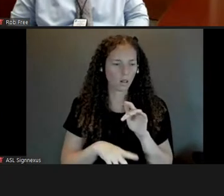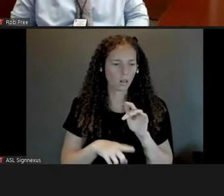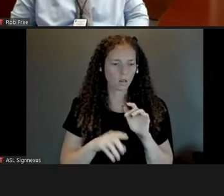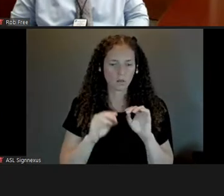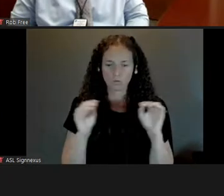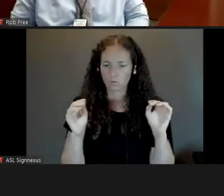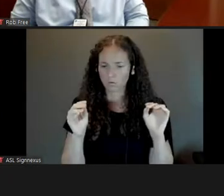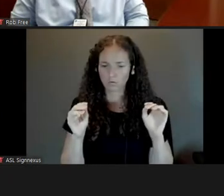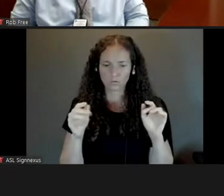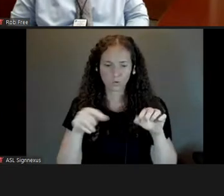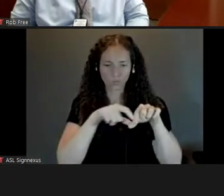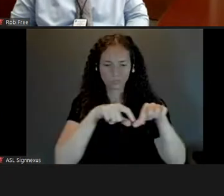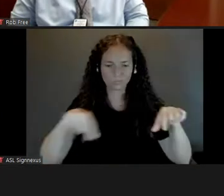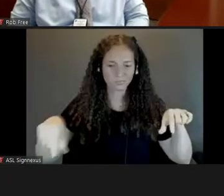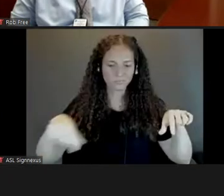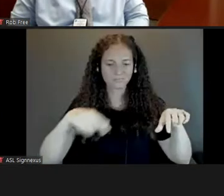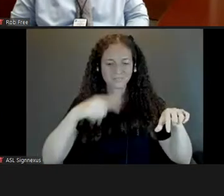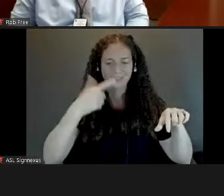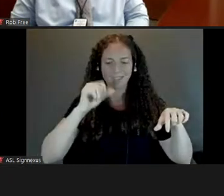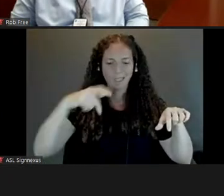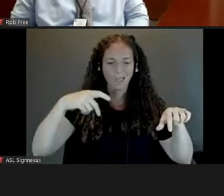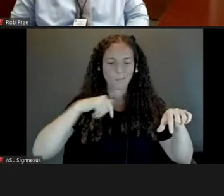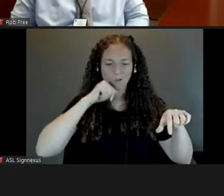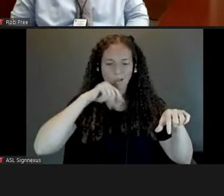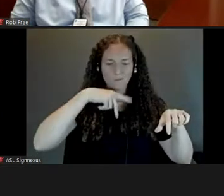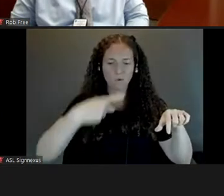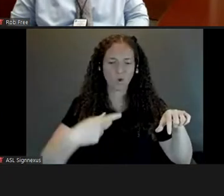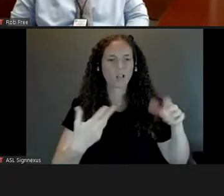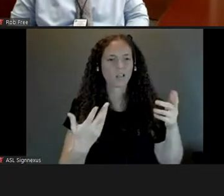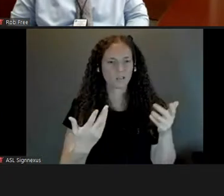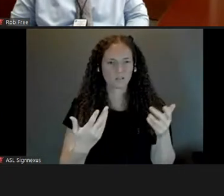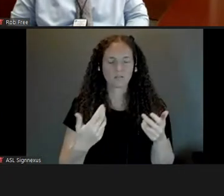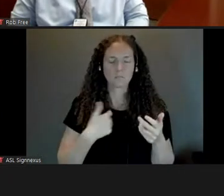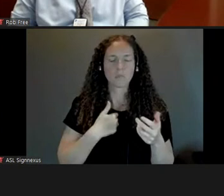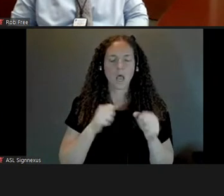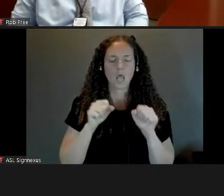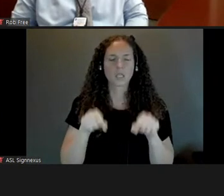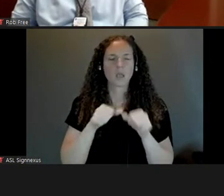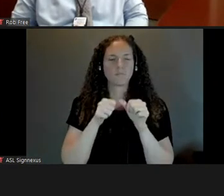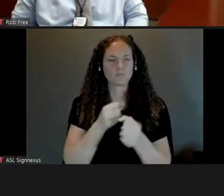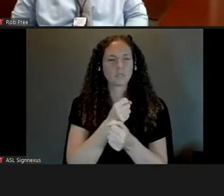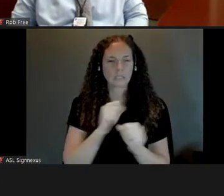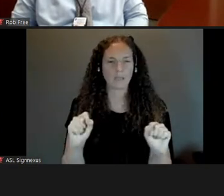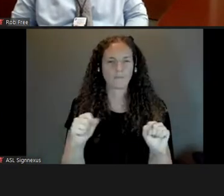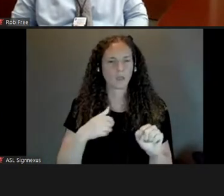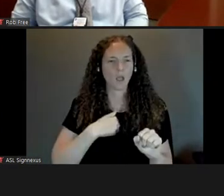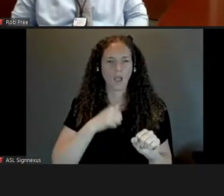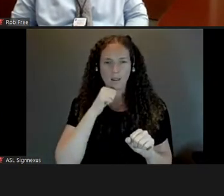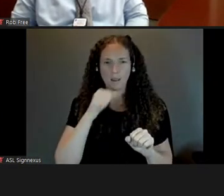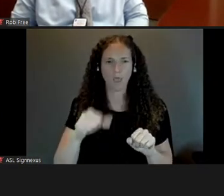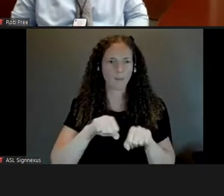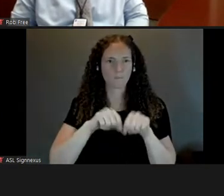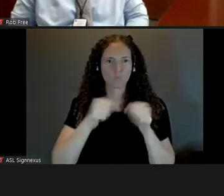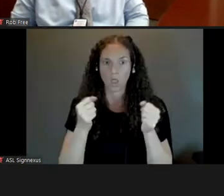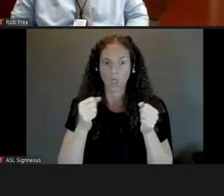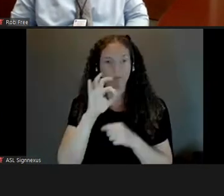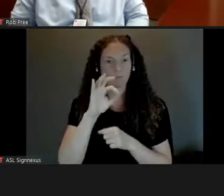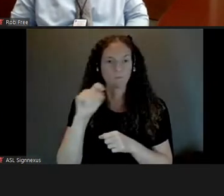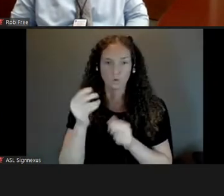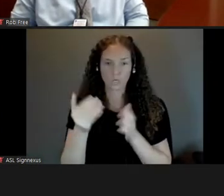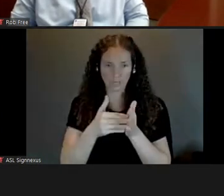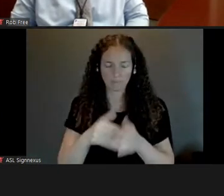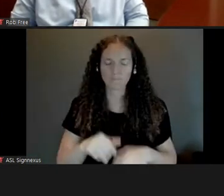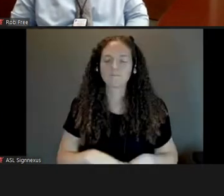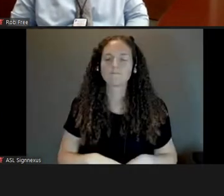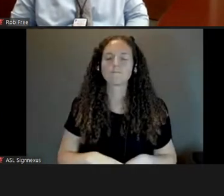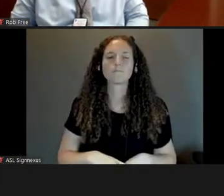that I'm safe and I don't re-break my foot again. I would like that. Make sure, please have it